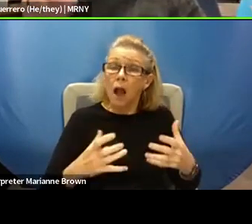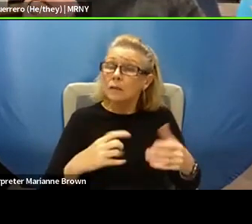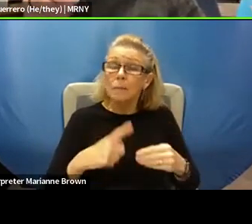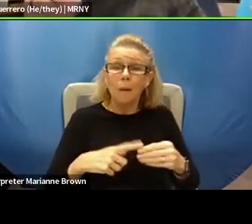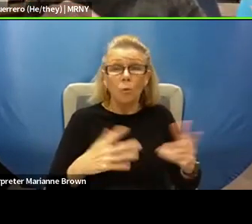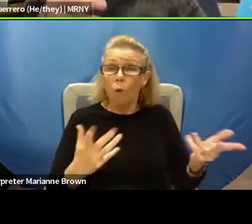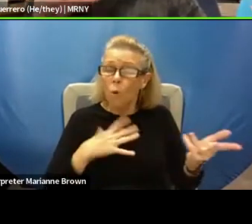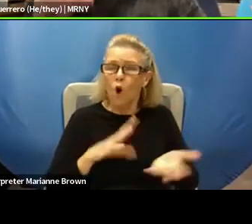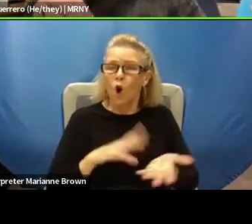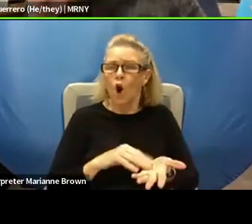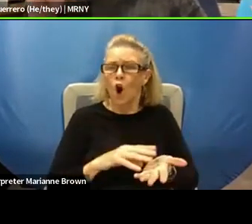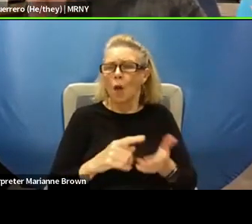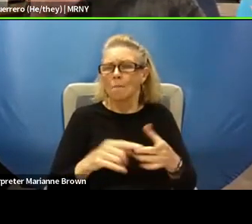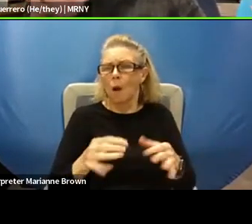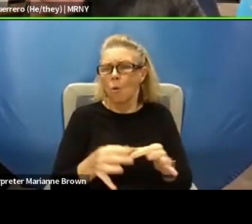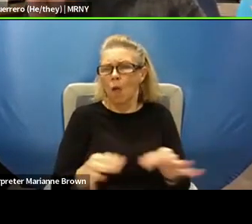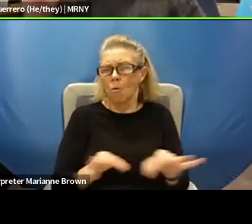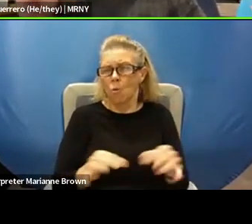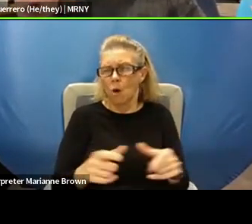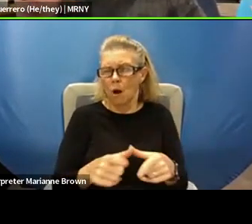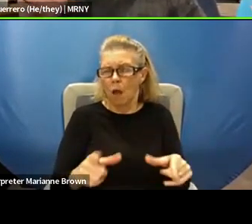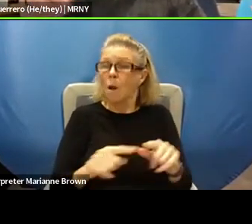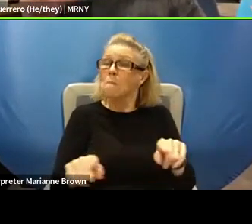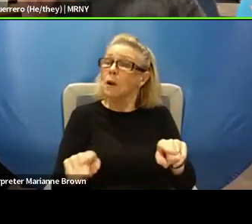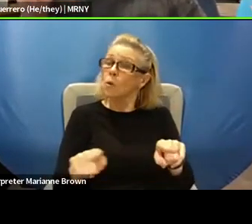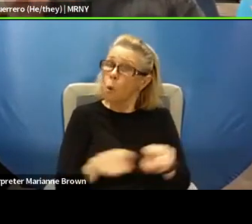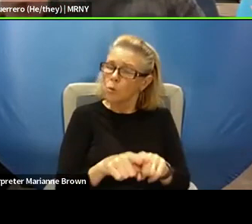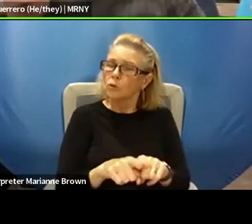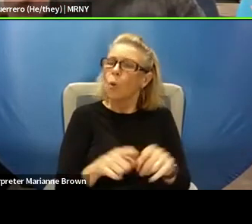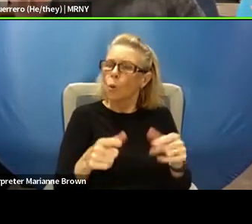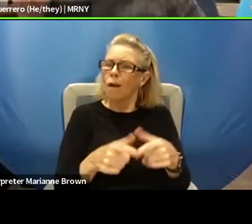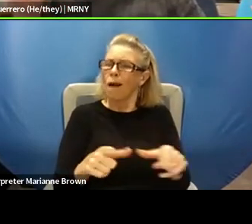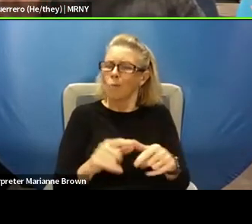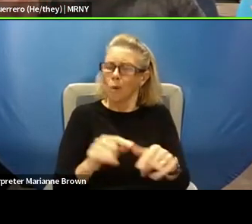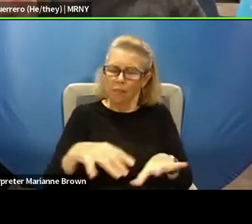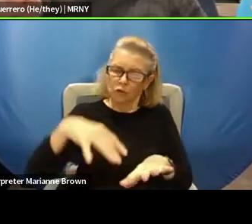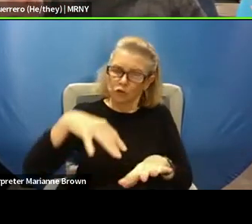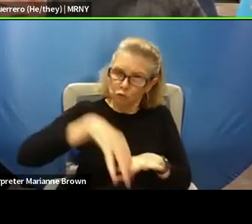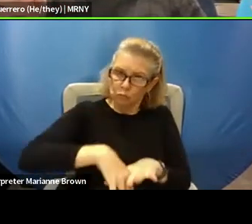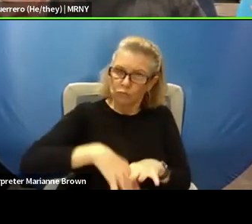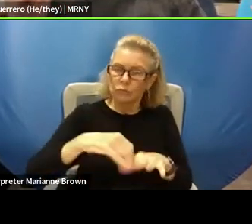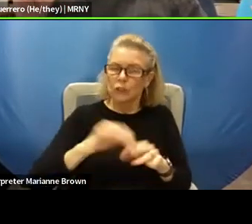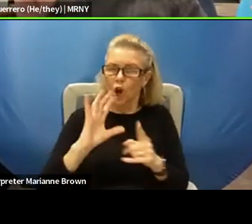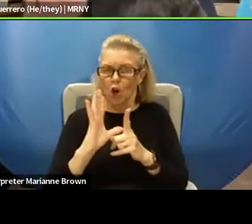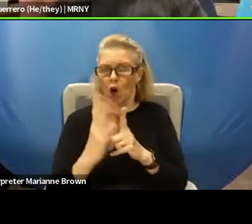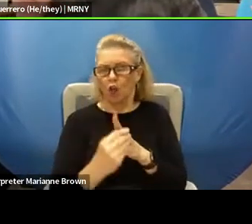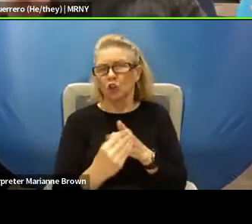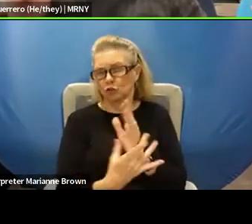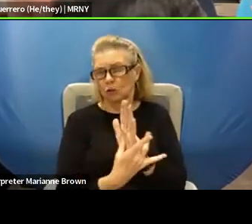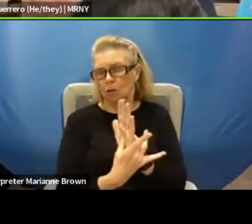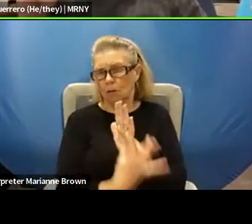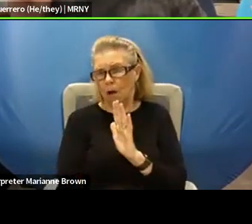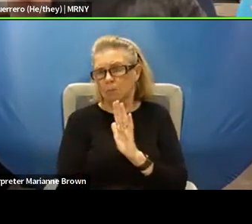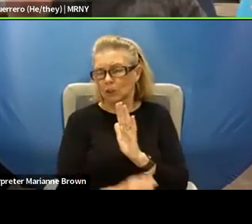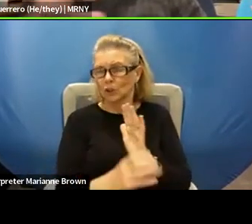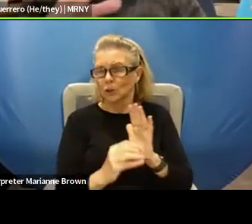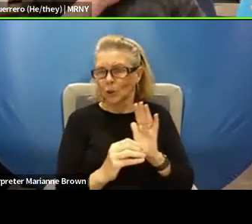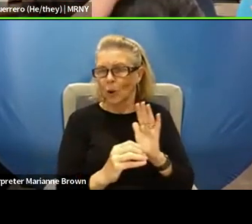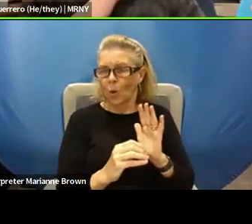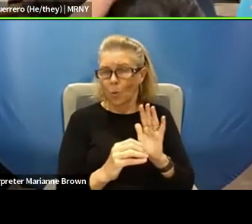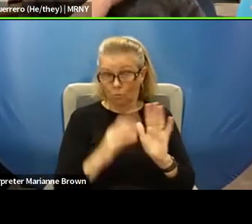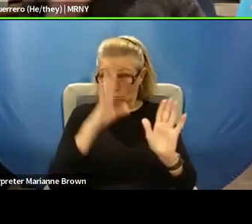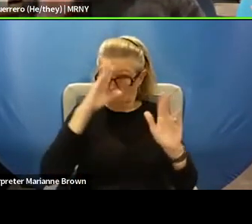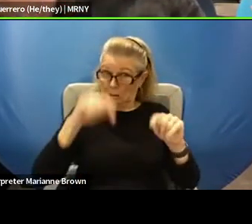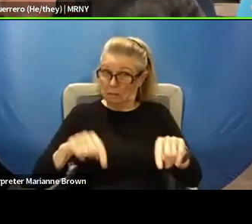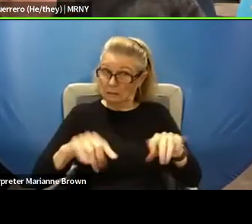to learn about language, but we're going to learn about language that is grounded in cultural competency. So expect that this class is